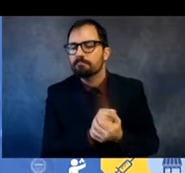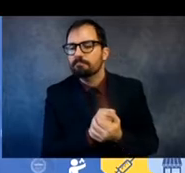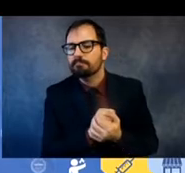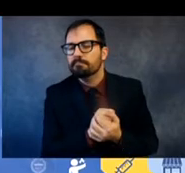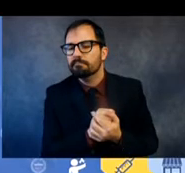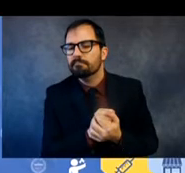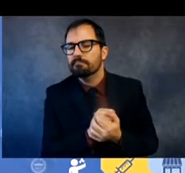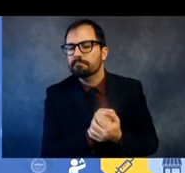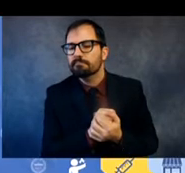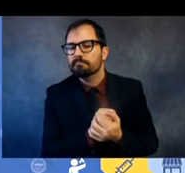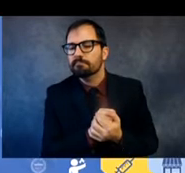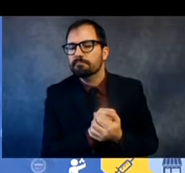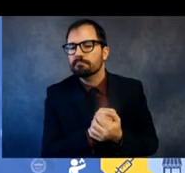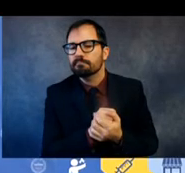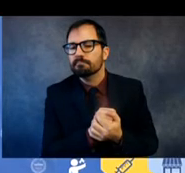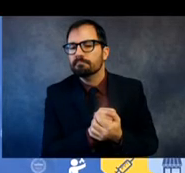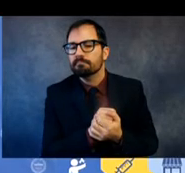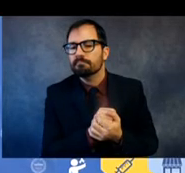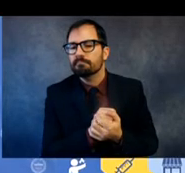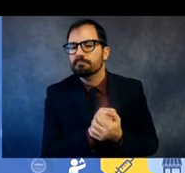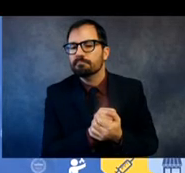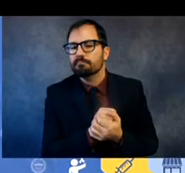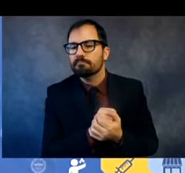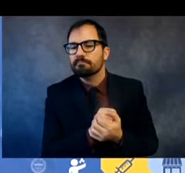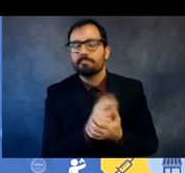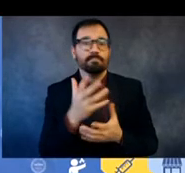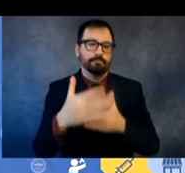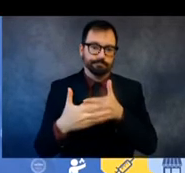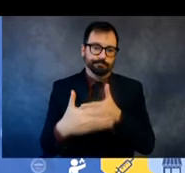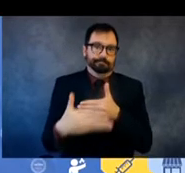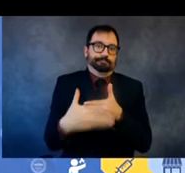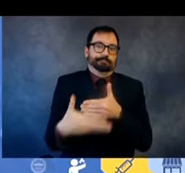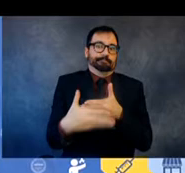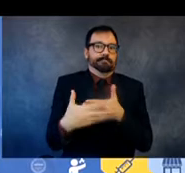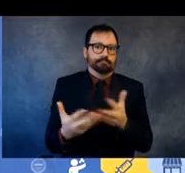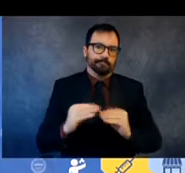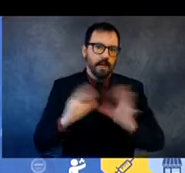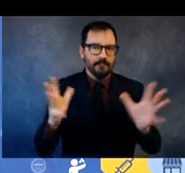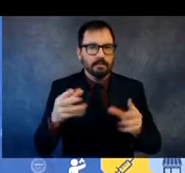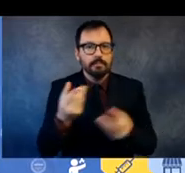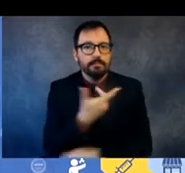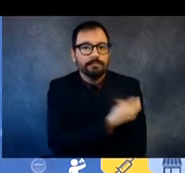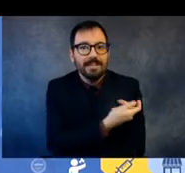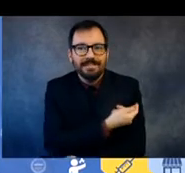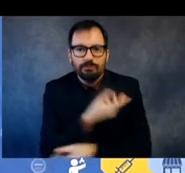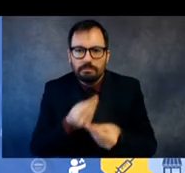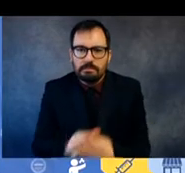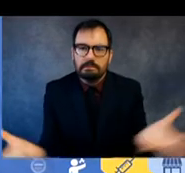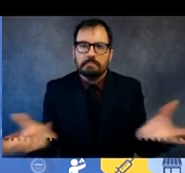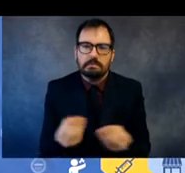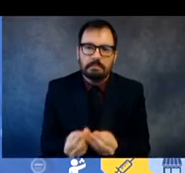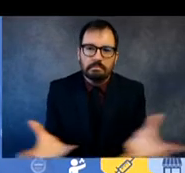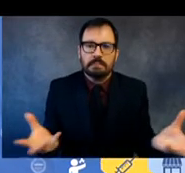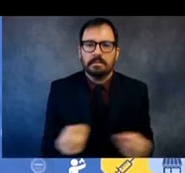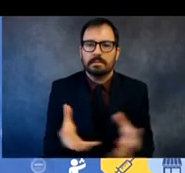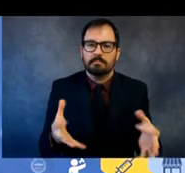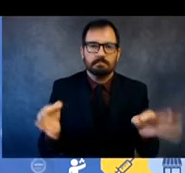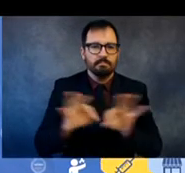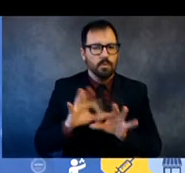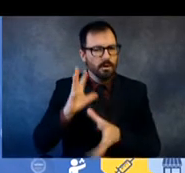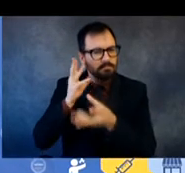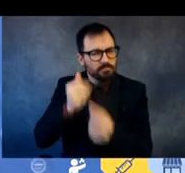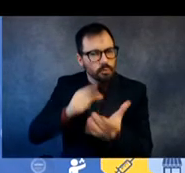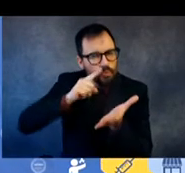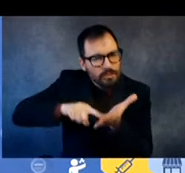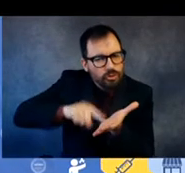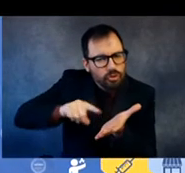rollout, the development, and the delivery of vaccines. There's about $130 billion in that tranche